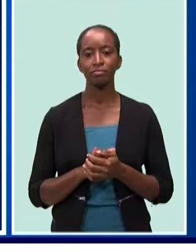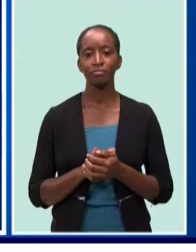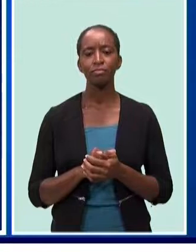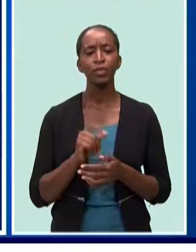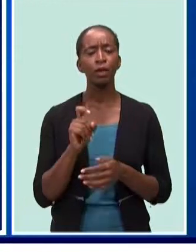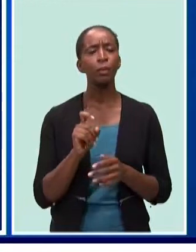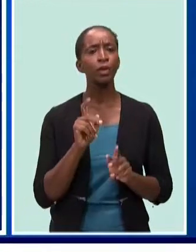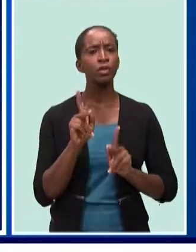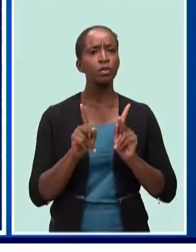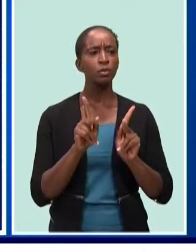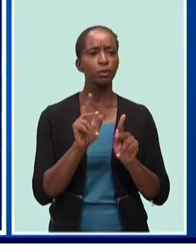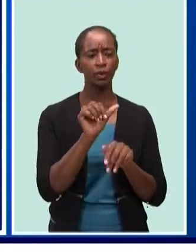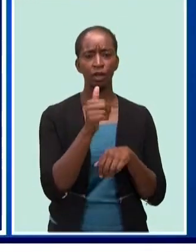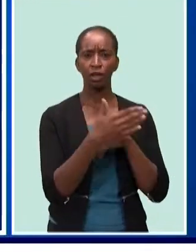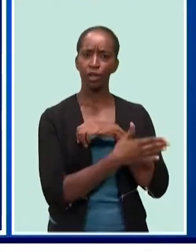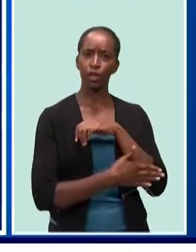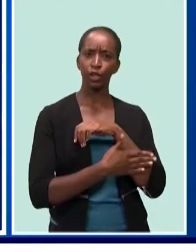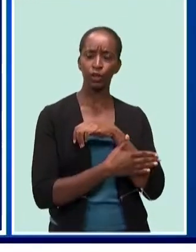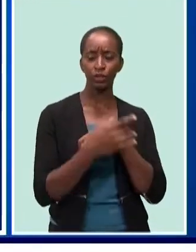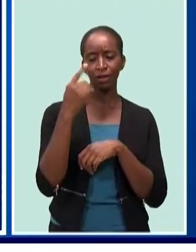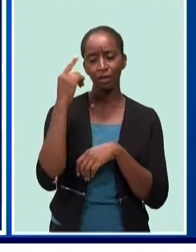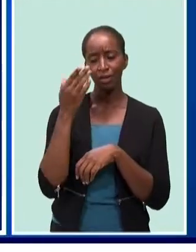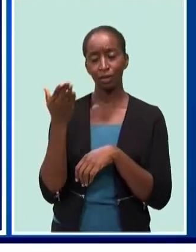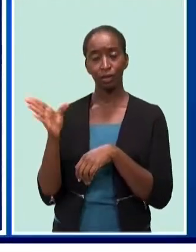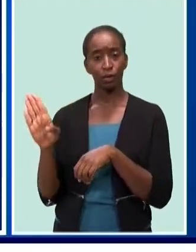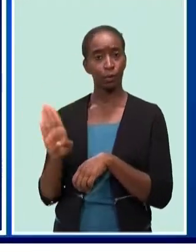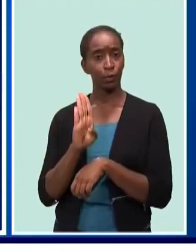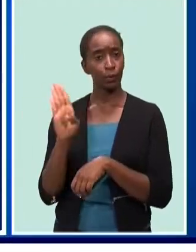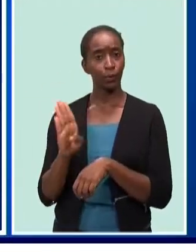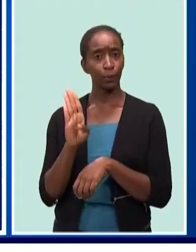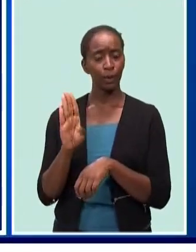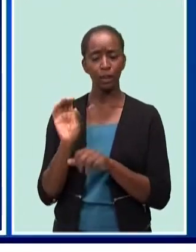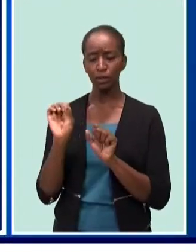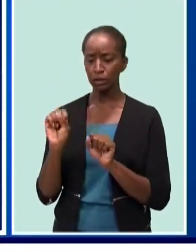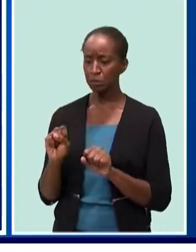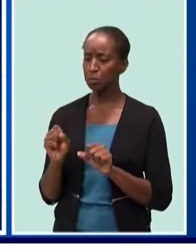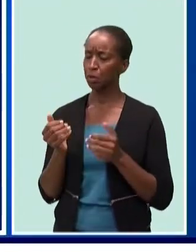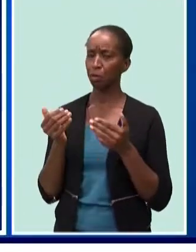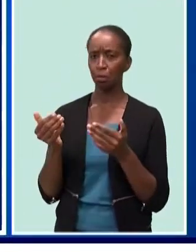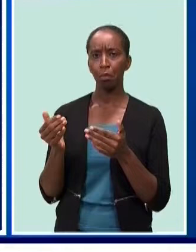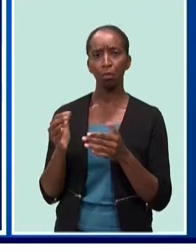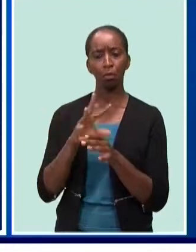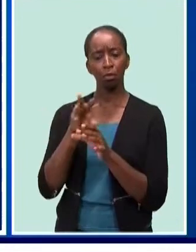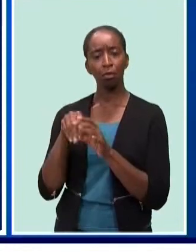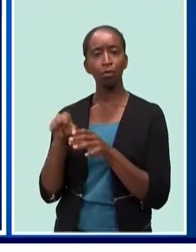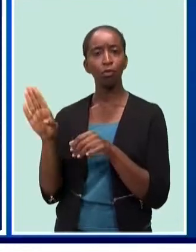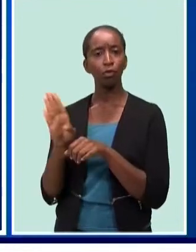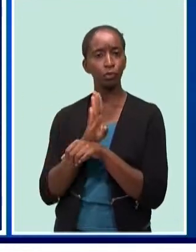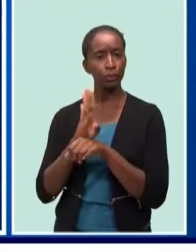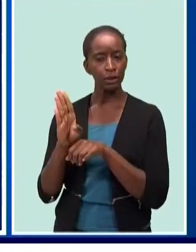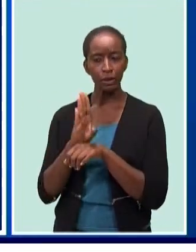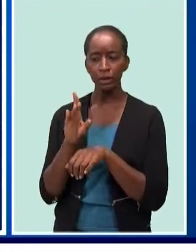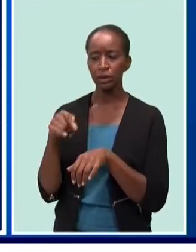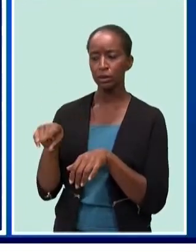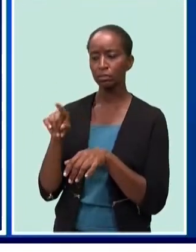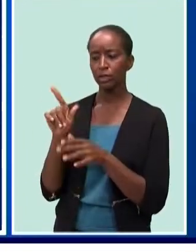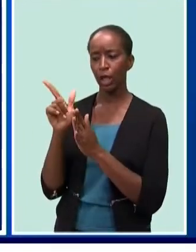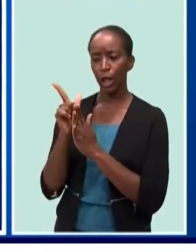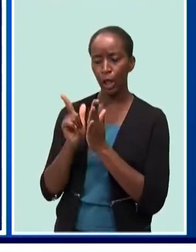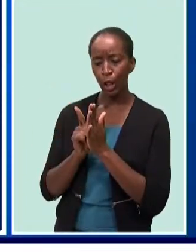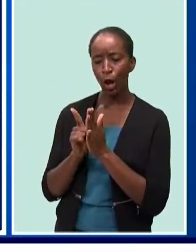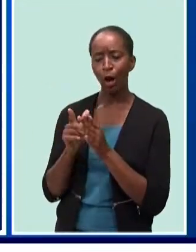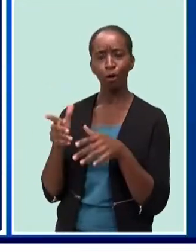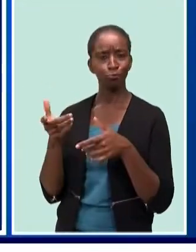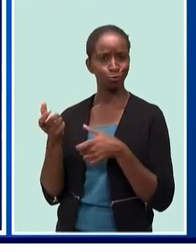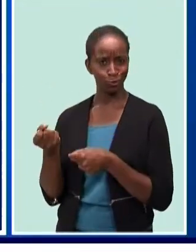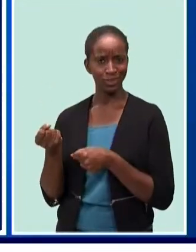in Barbados from a regulatory, fiscal, and socio-economic standpoint. We therefore welcome the comments of the Prime Minister as it relates to her